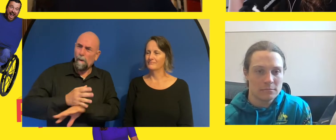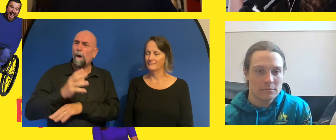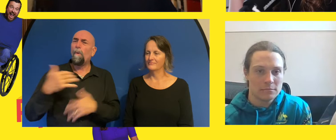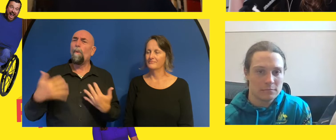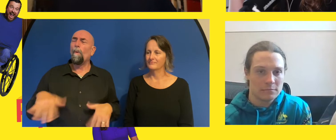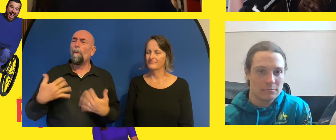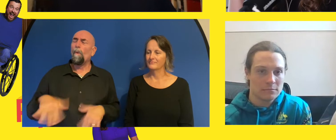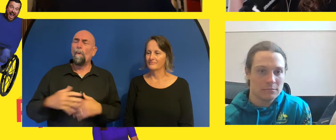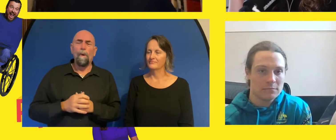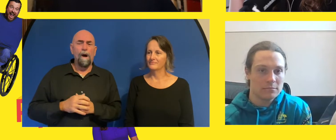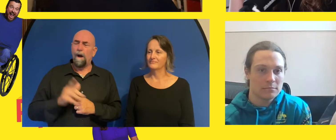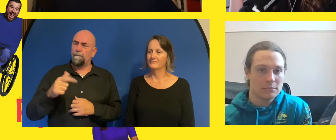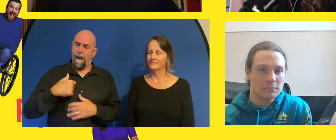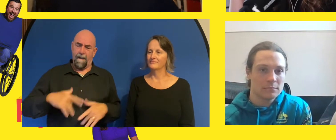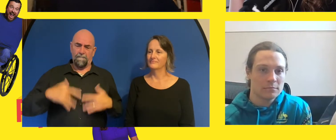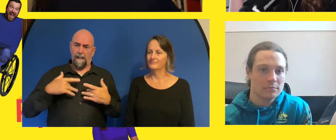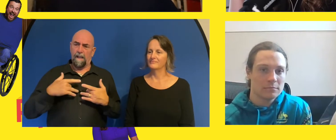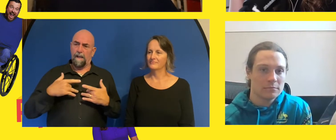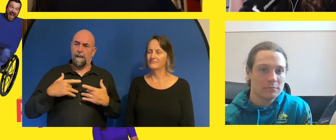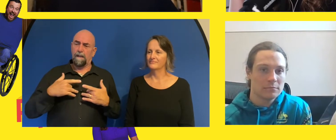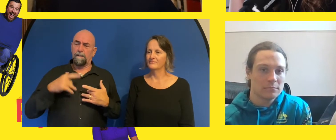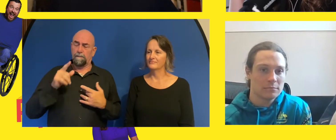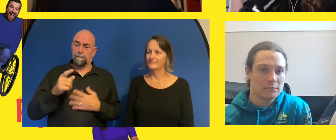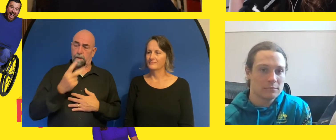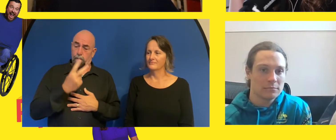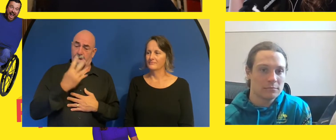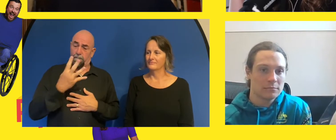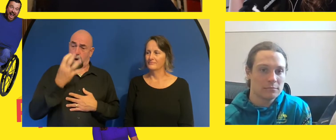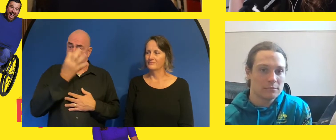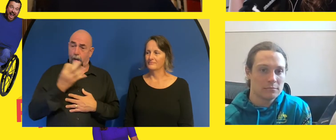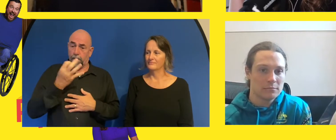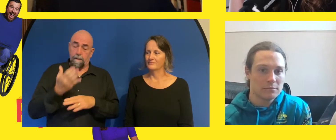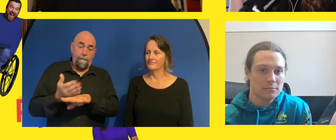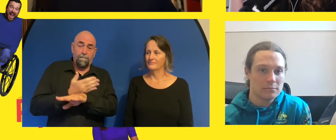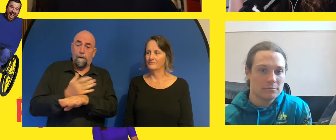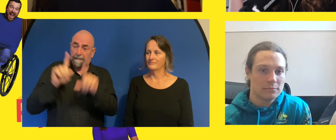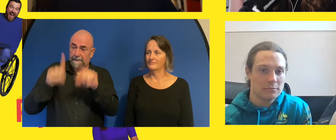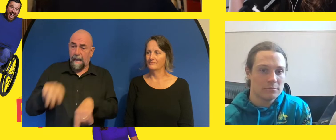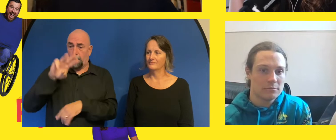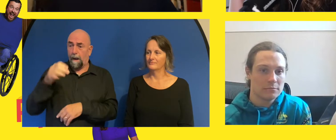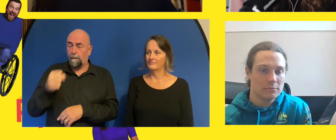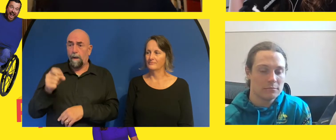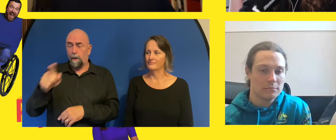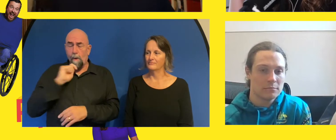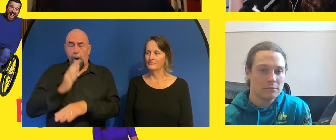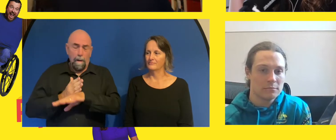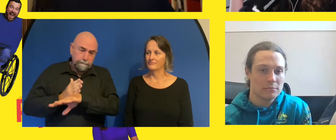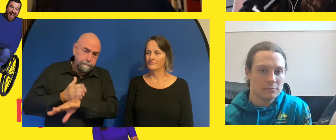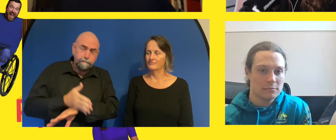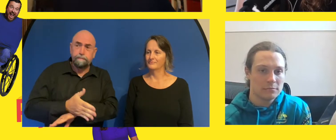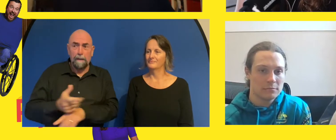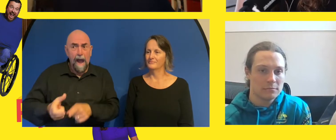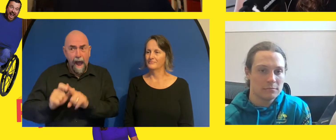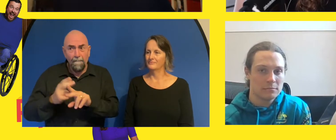been extremely hard. Can you take us back to that 24 hours, both